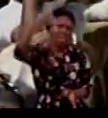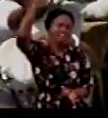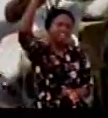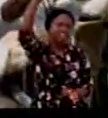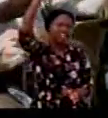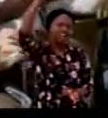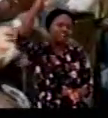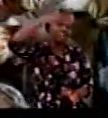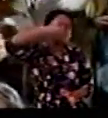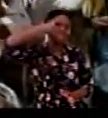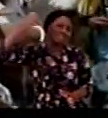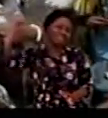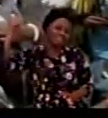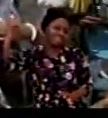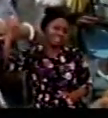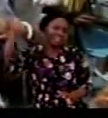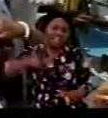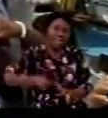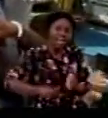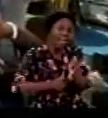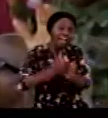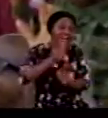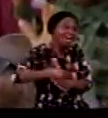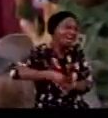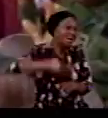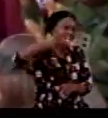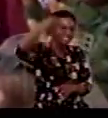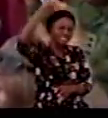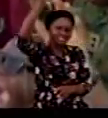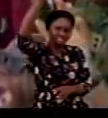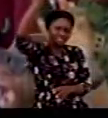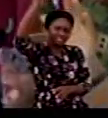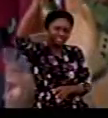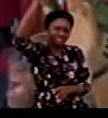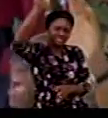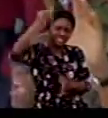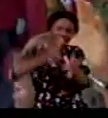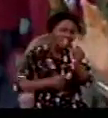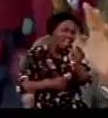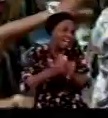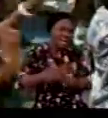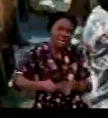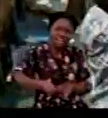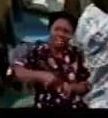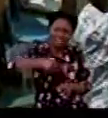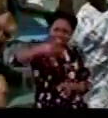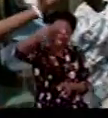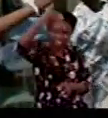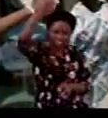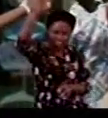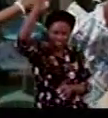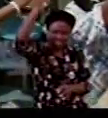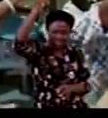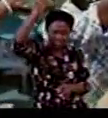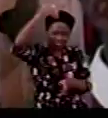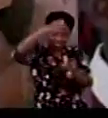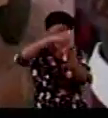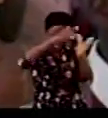highest. In Jesus' name we pray.